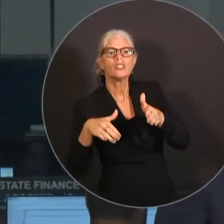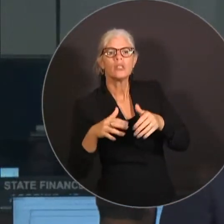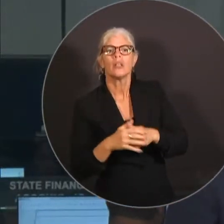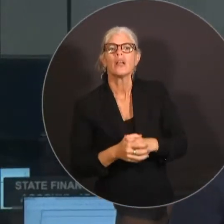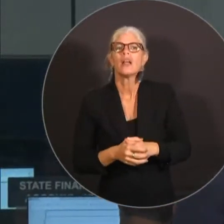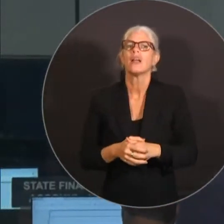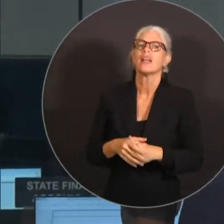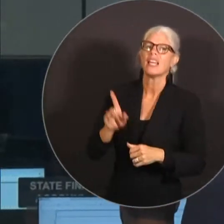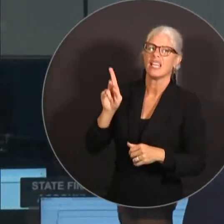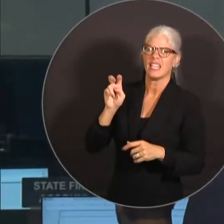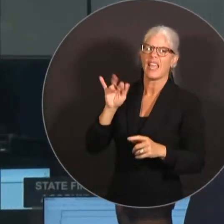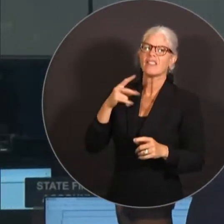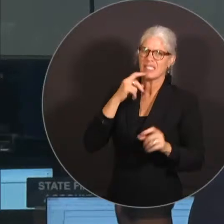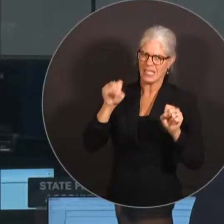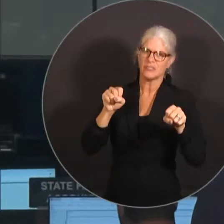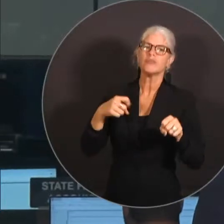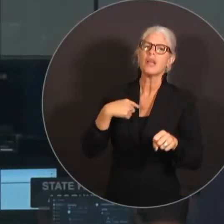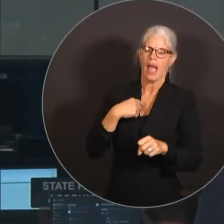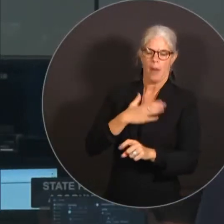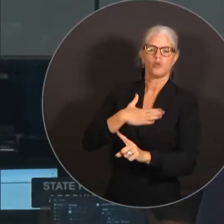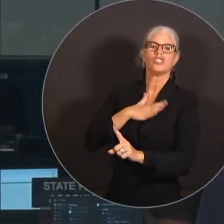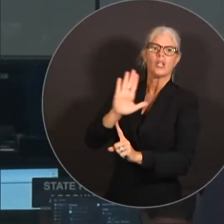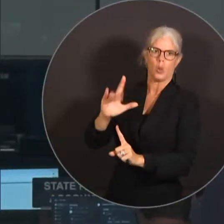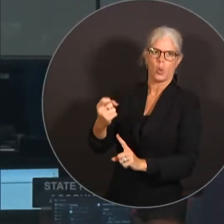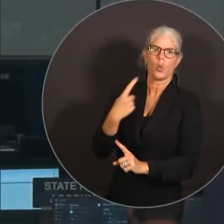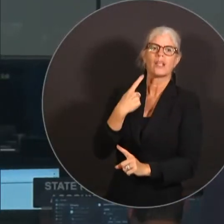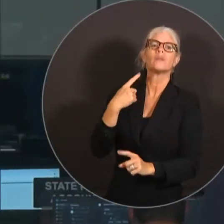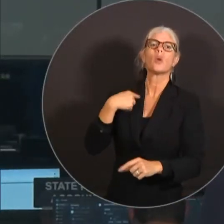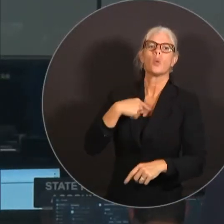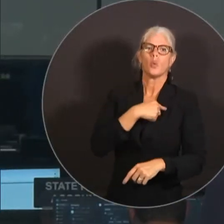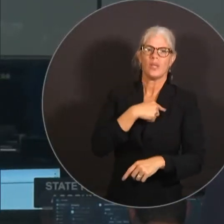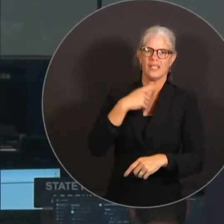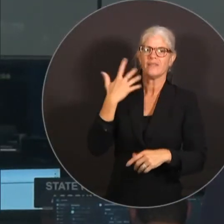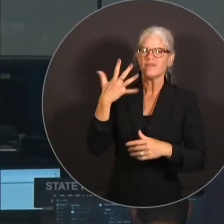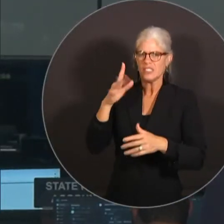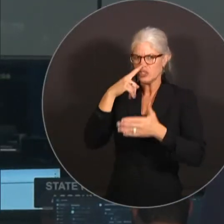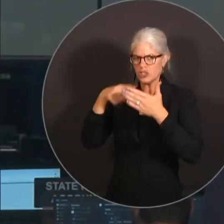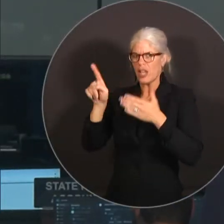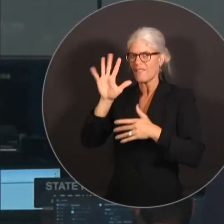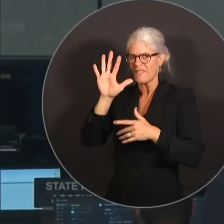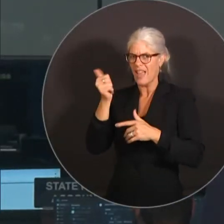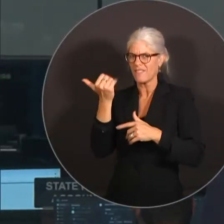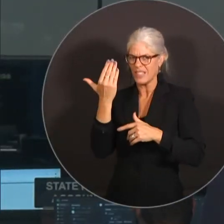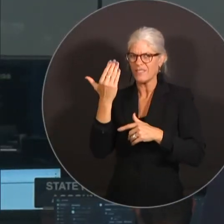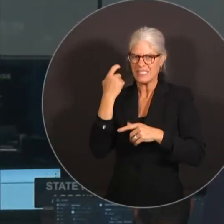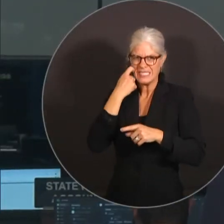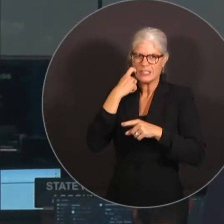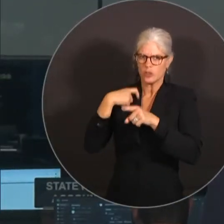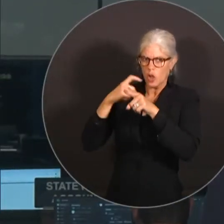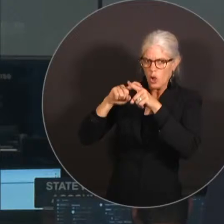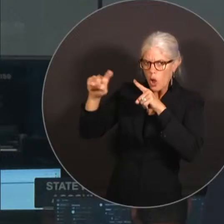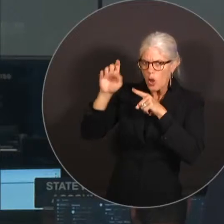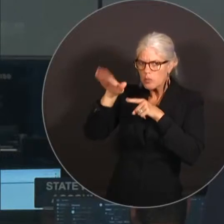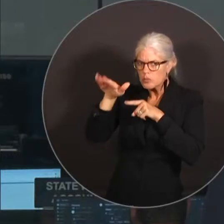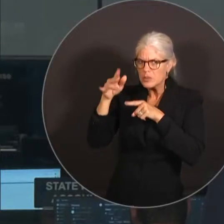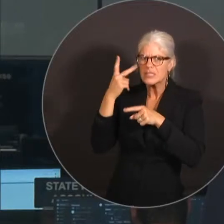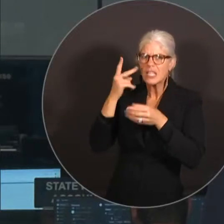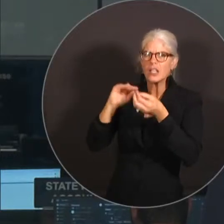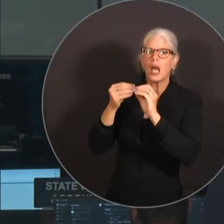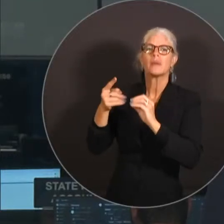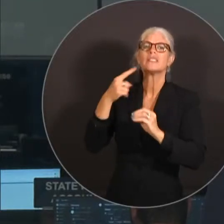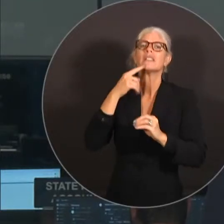question. I did a 5:15 call where we were getting some real-time numbers updated. I'm going to say it's probably close